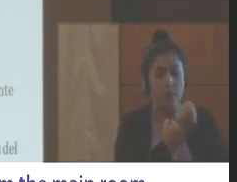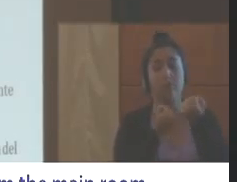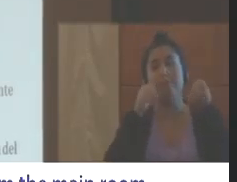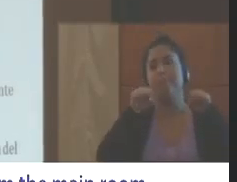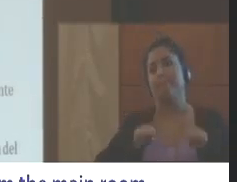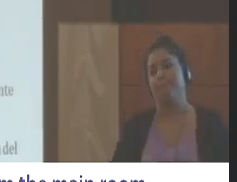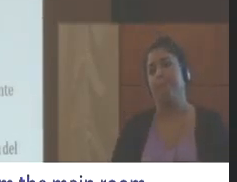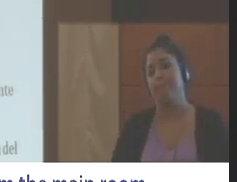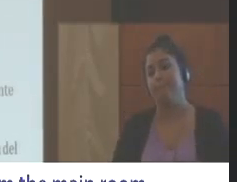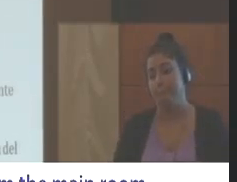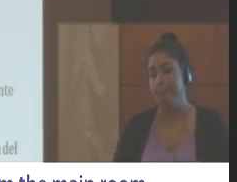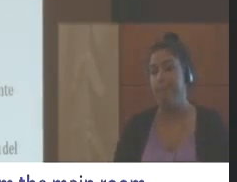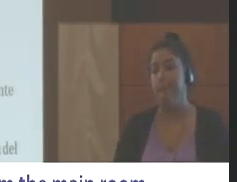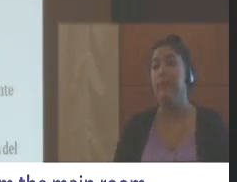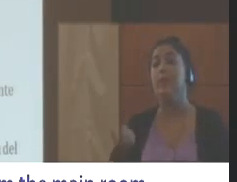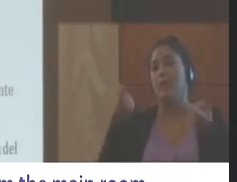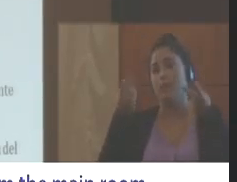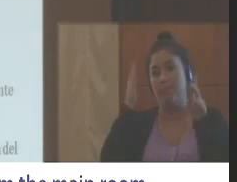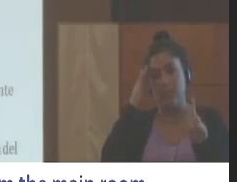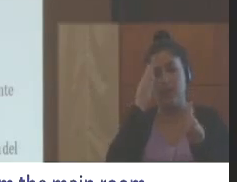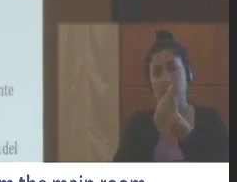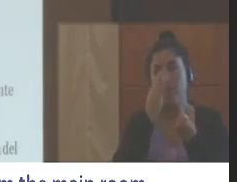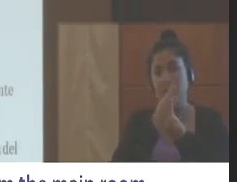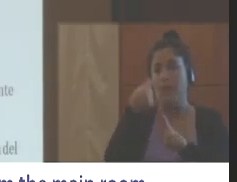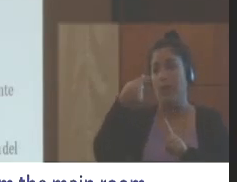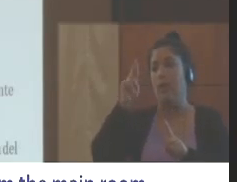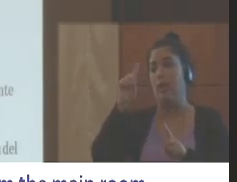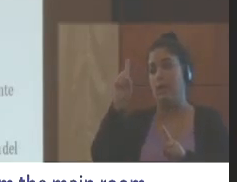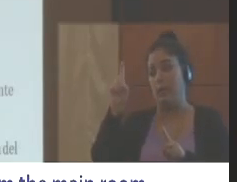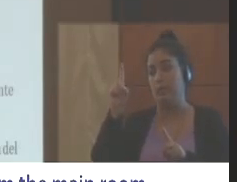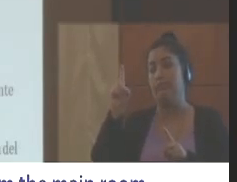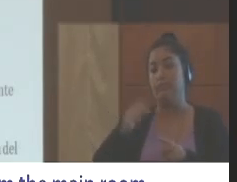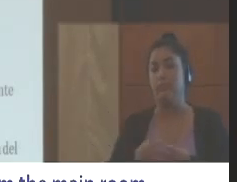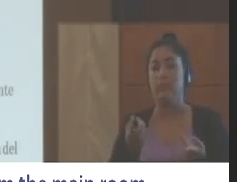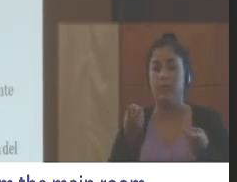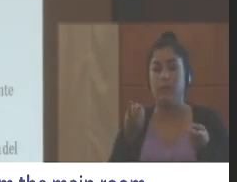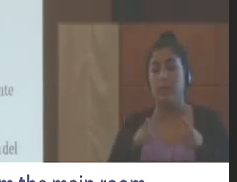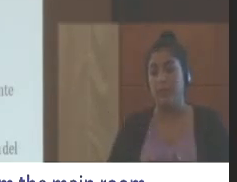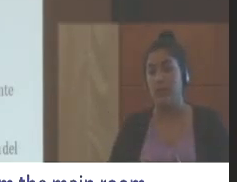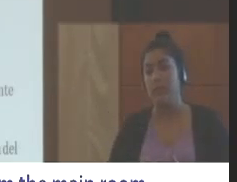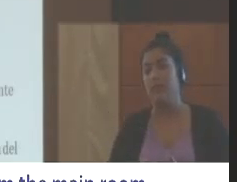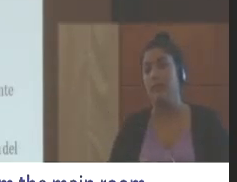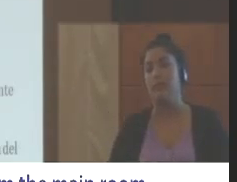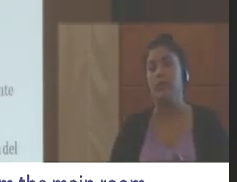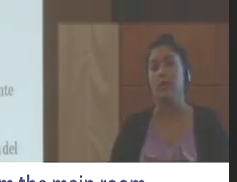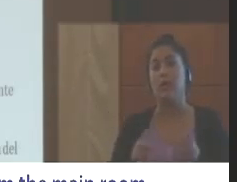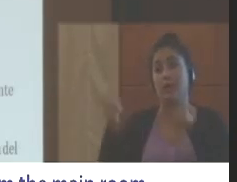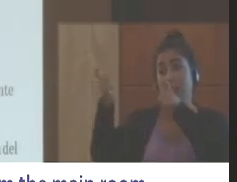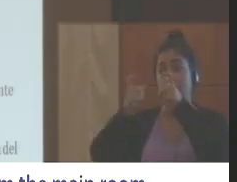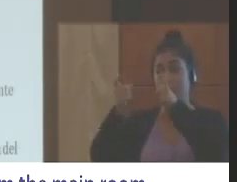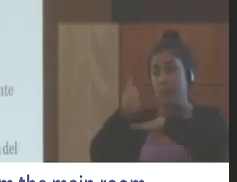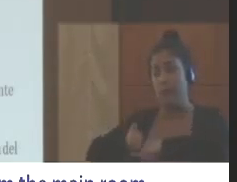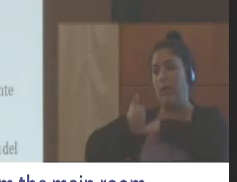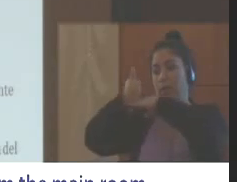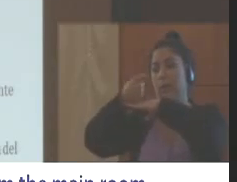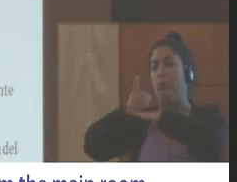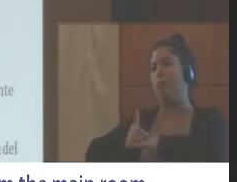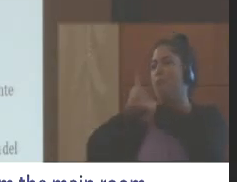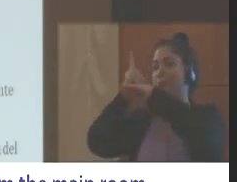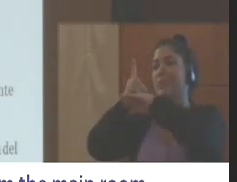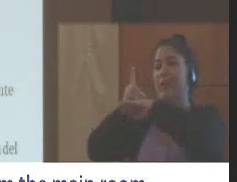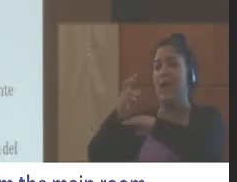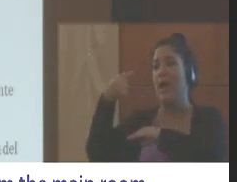additional resources linked to disaster risk management goals, and we created the risk